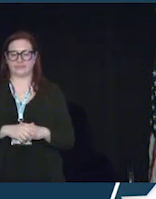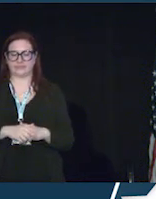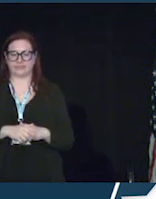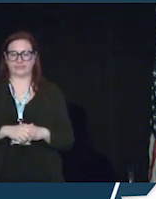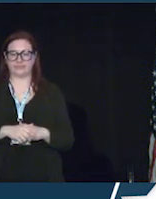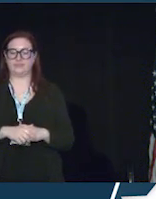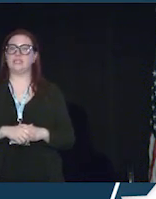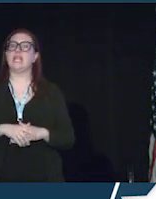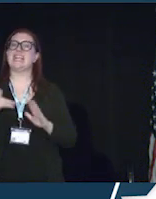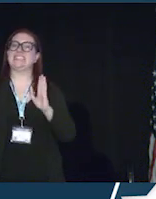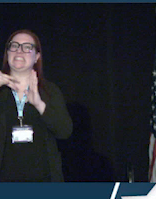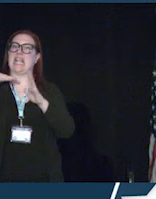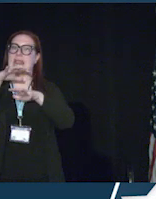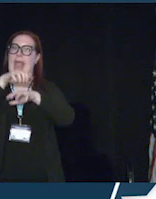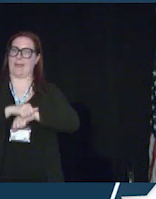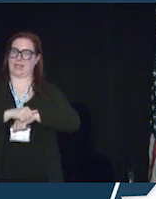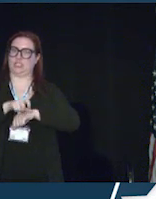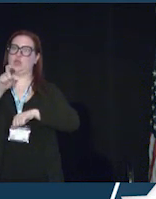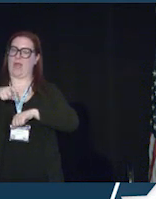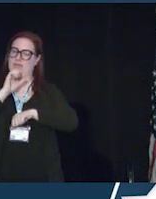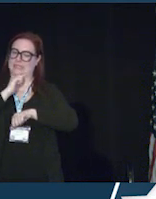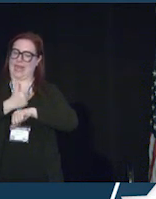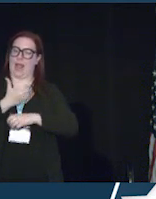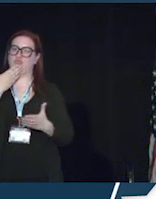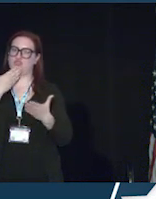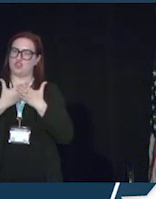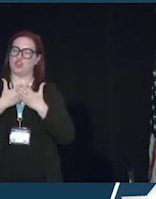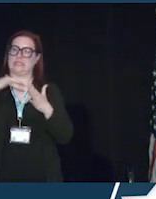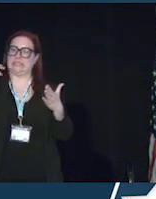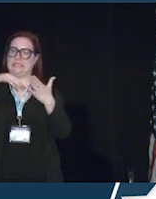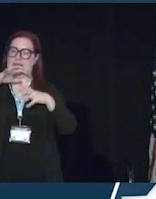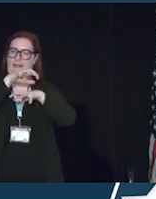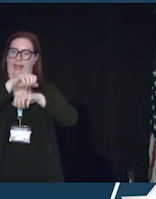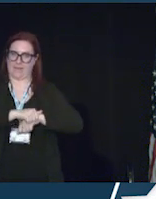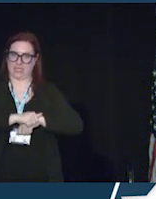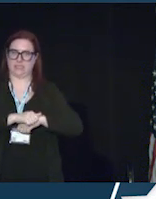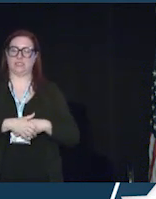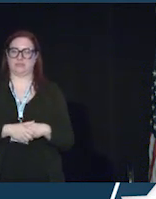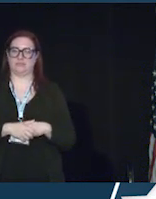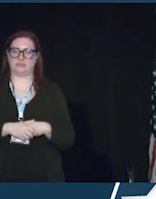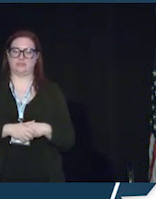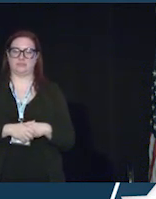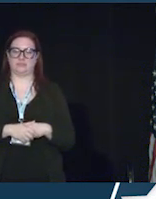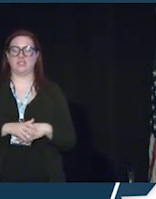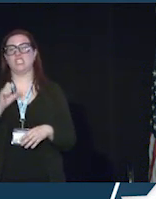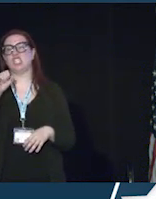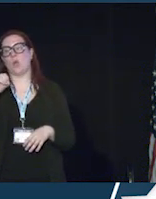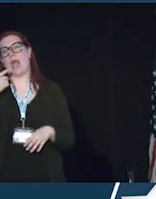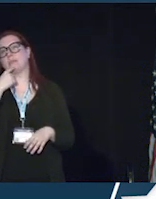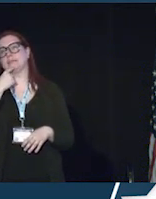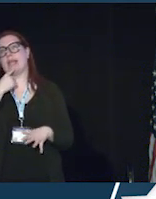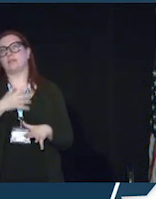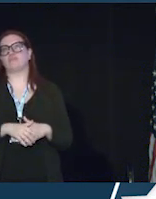great study habits. So I would say,